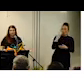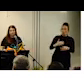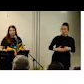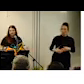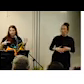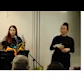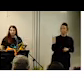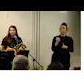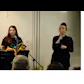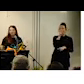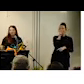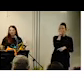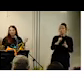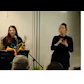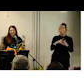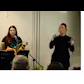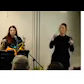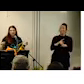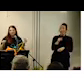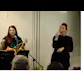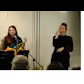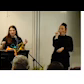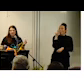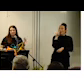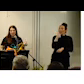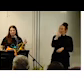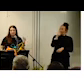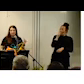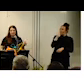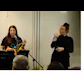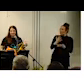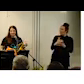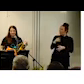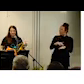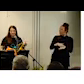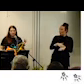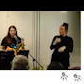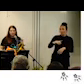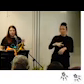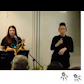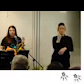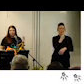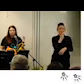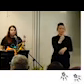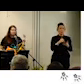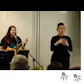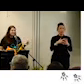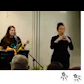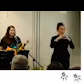during pregnancy. It's really complicated, and this is where we can use mice and rats to start breaking it down.